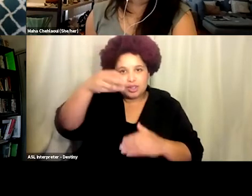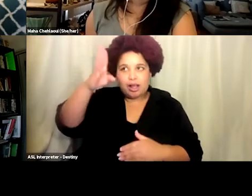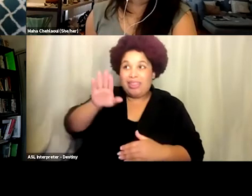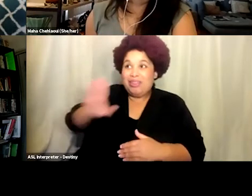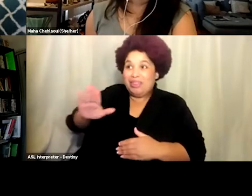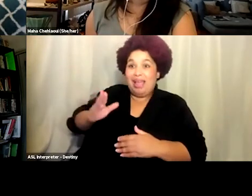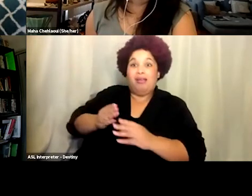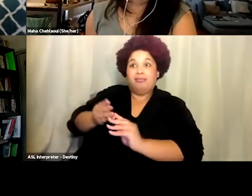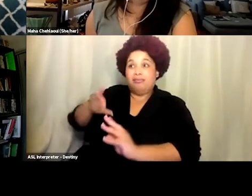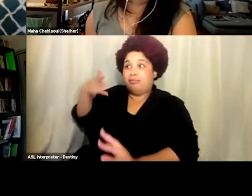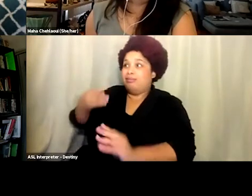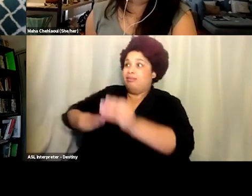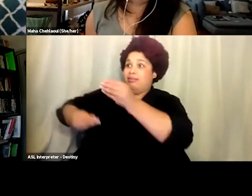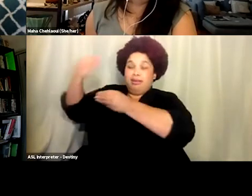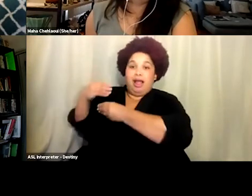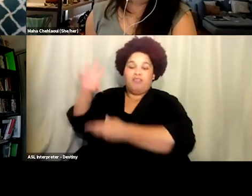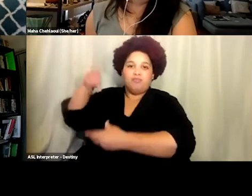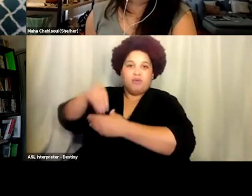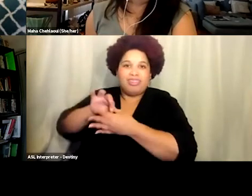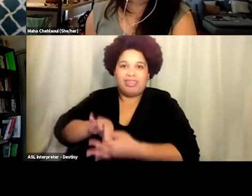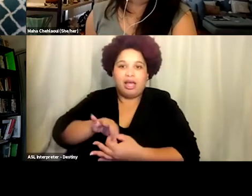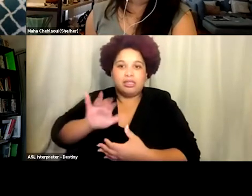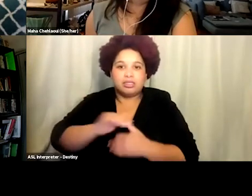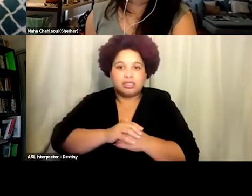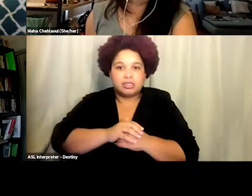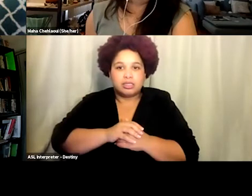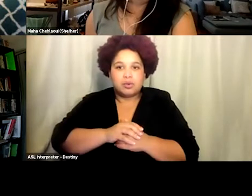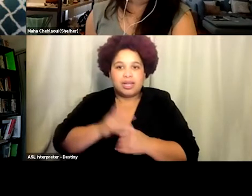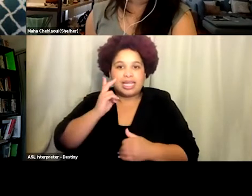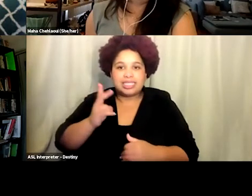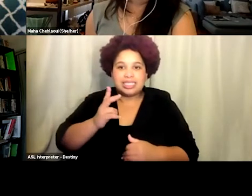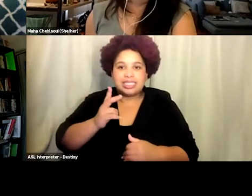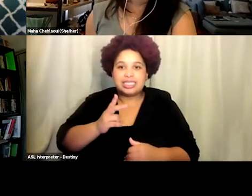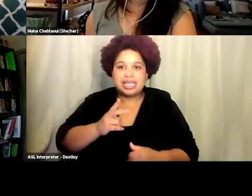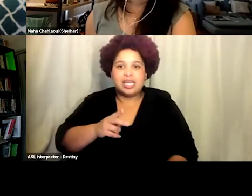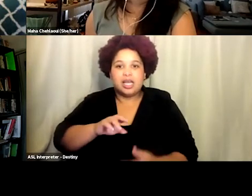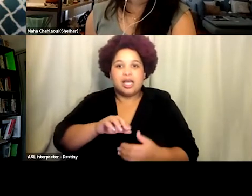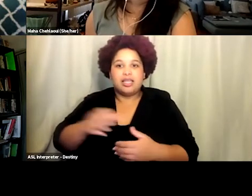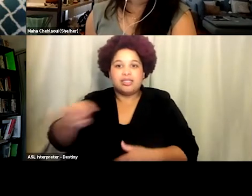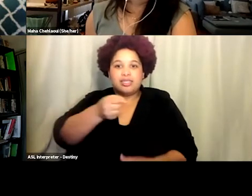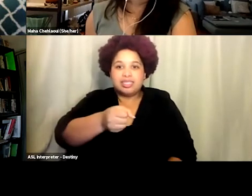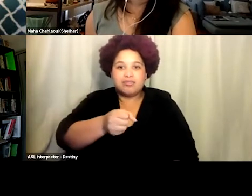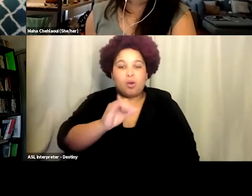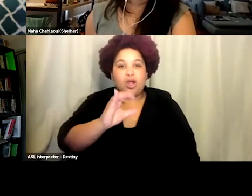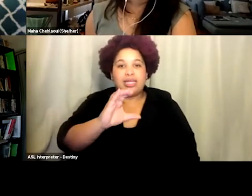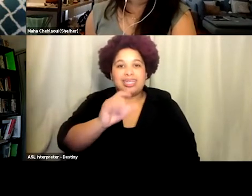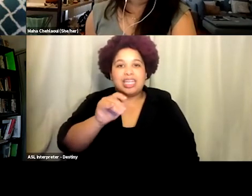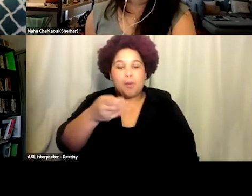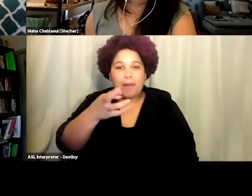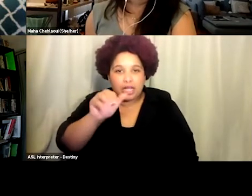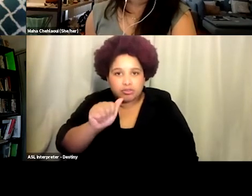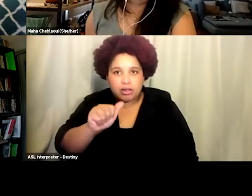about. This is where discrimination happened. When I see that Gal Gadot is gonna play Cleopatra and I don't get to audition for